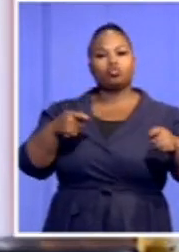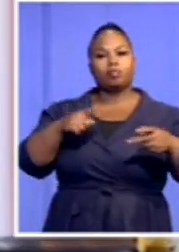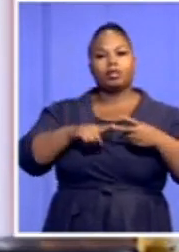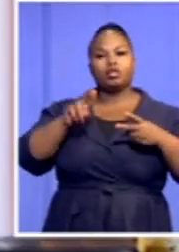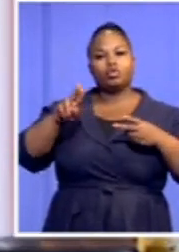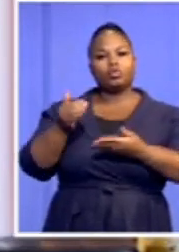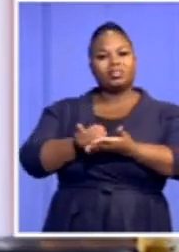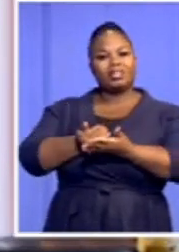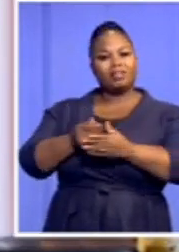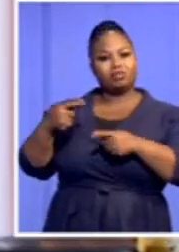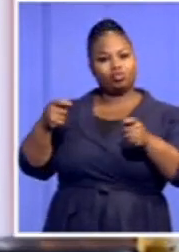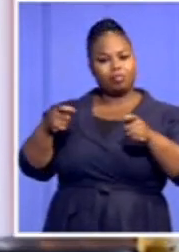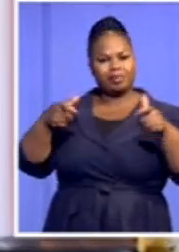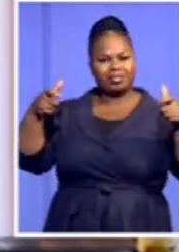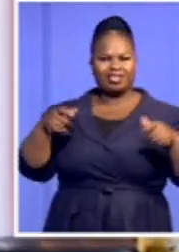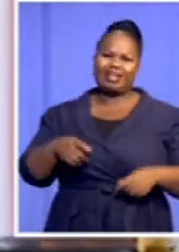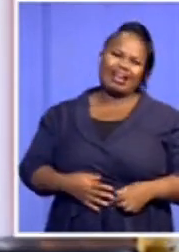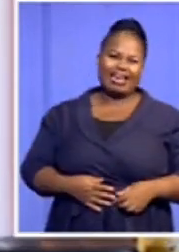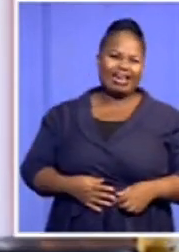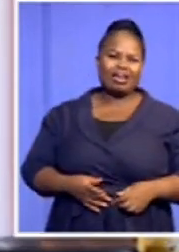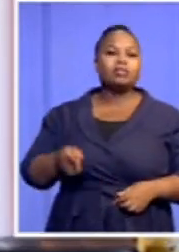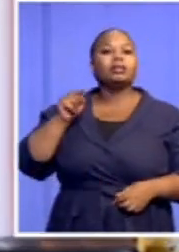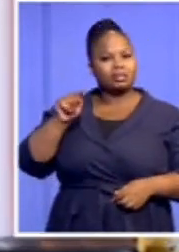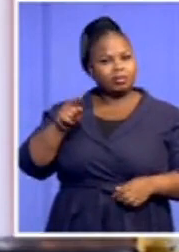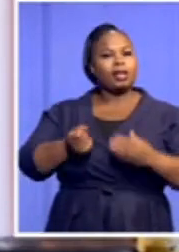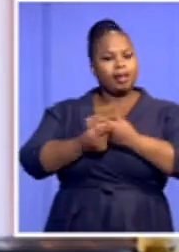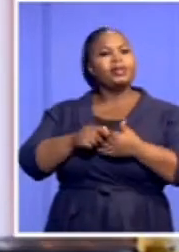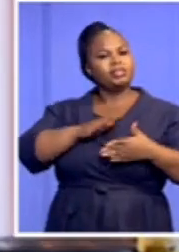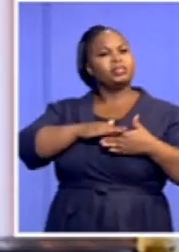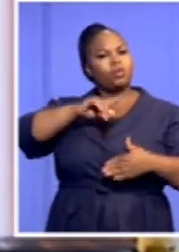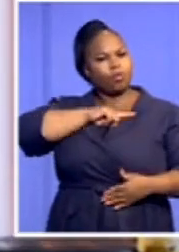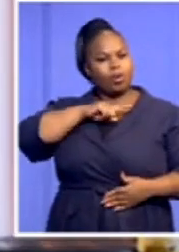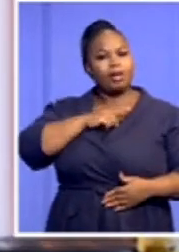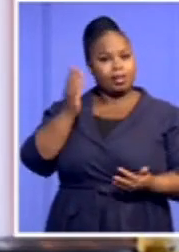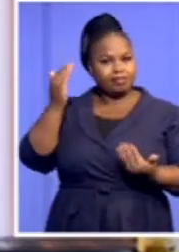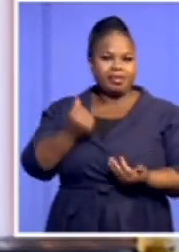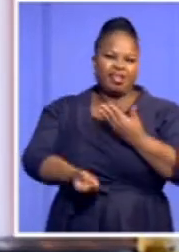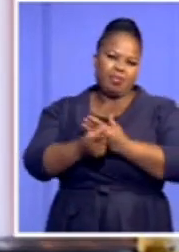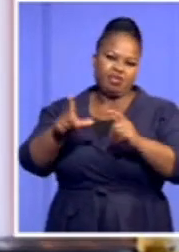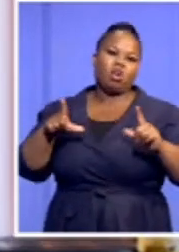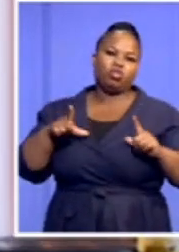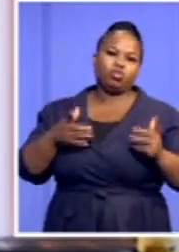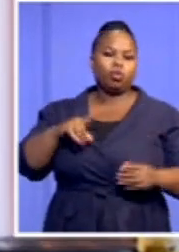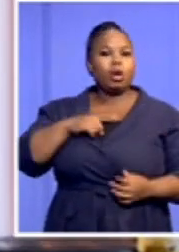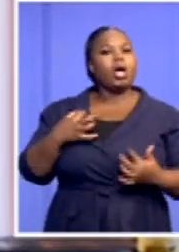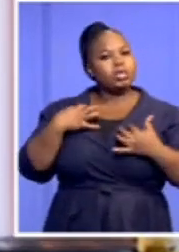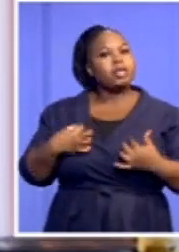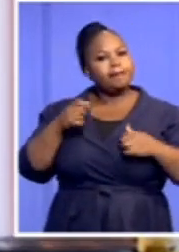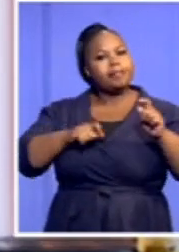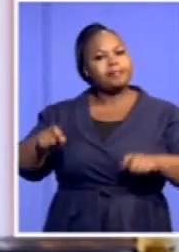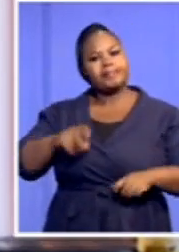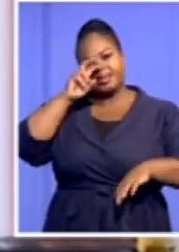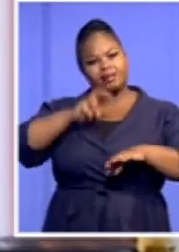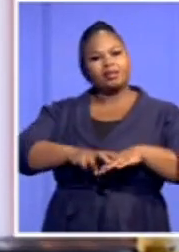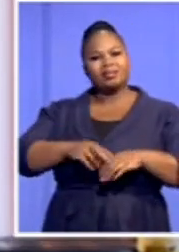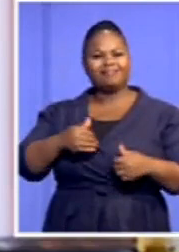just precursors to what they anticipate would happen as the desperation of the people gets more and more